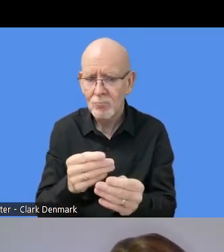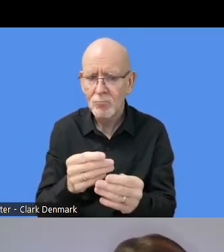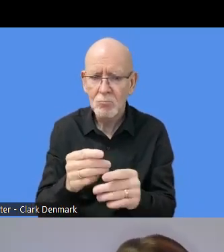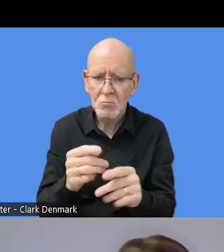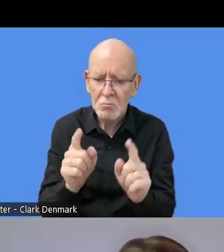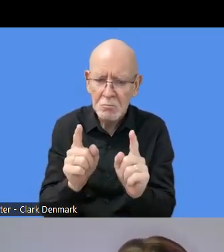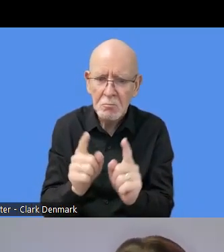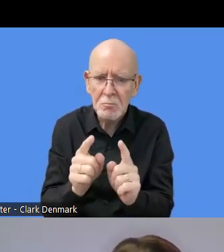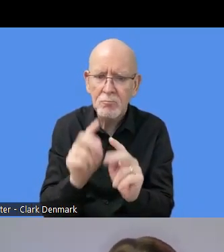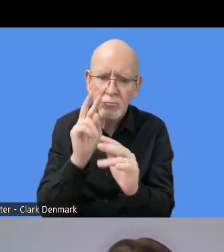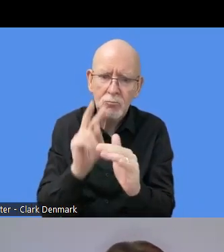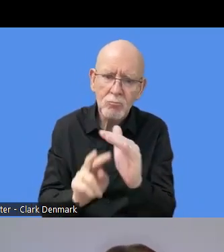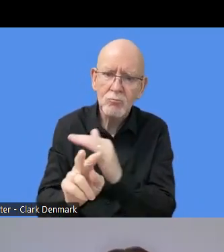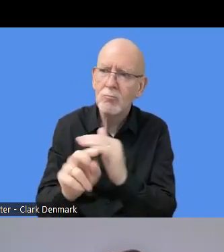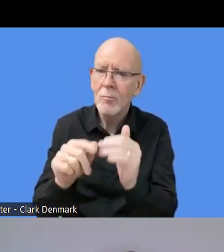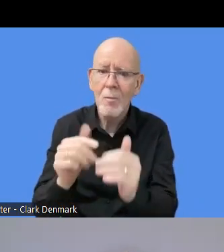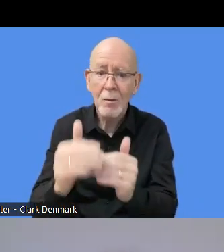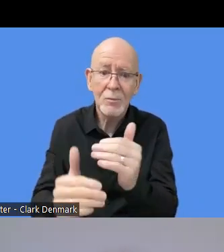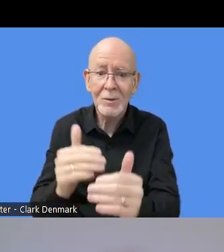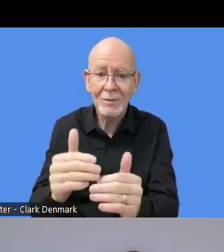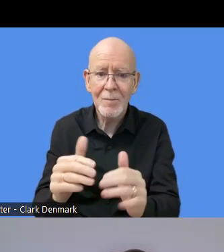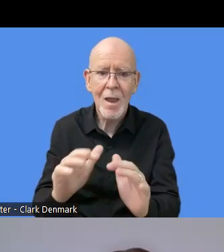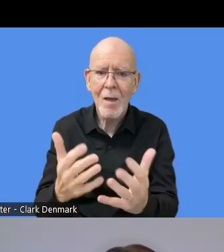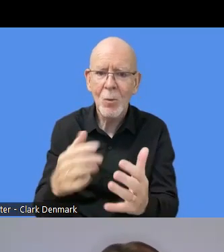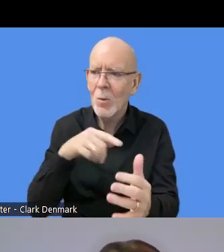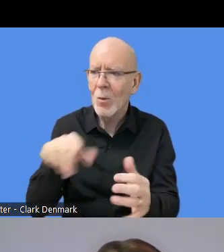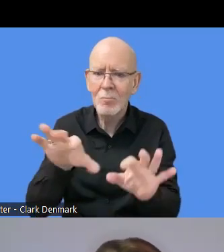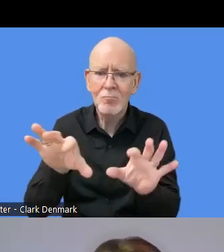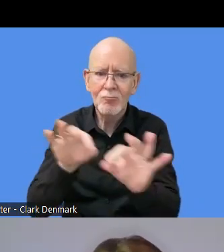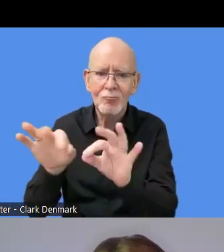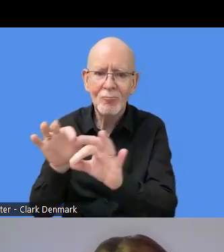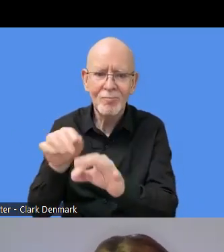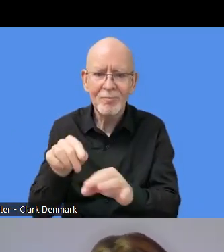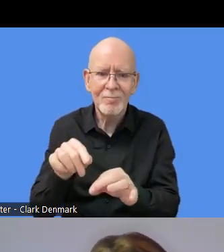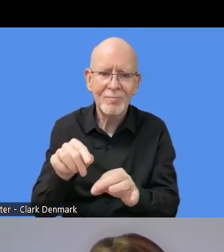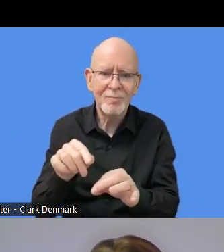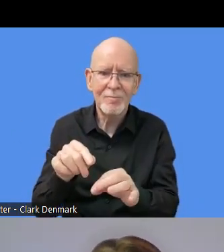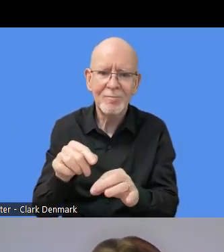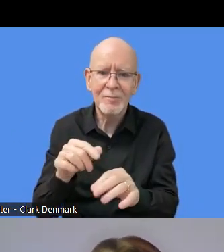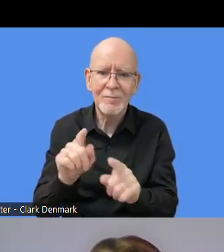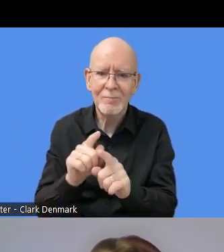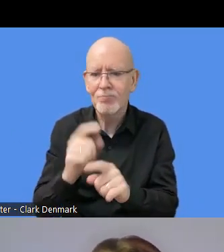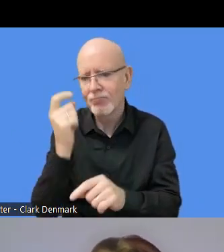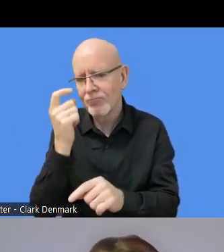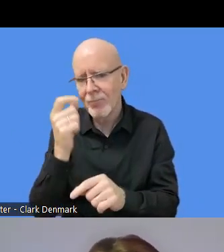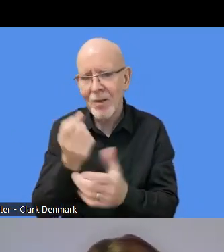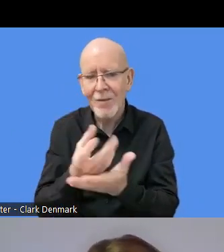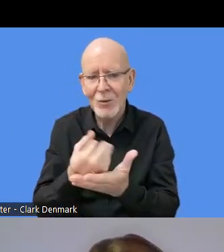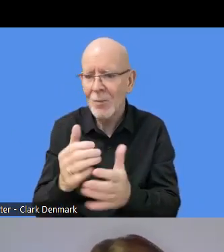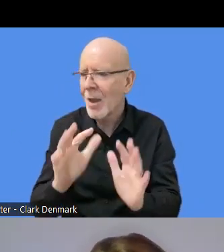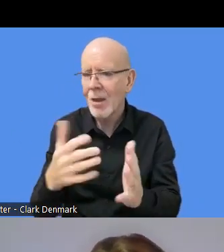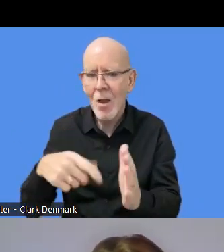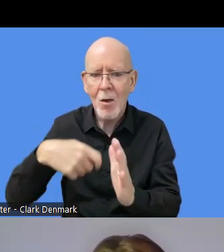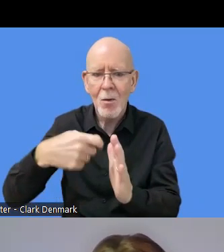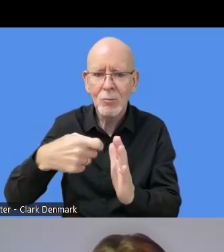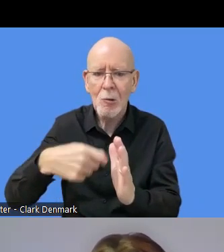Conference. So the Zero Project is an initiative of the ESL Foundation. The ESL Foundation is a